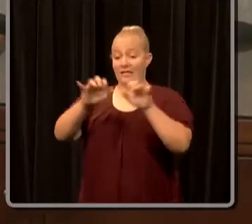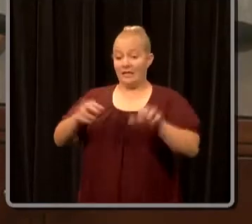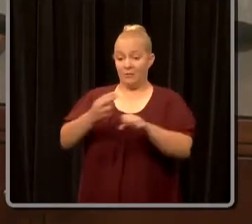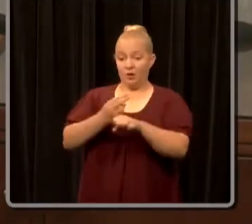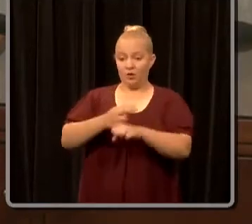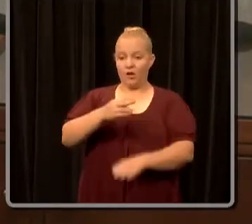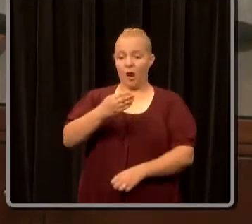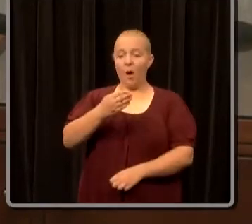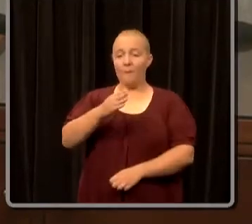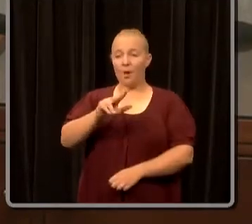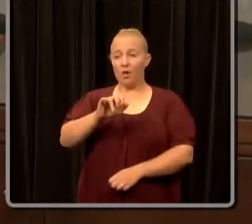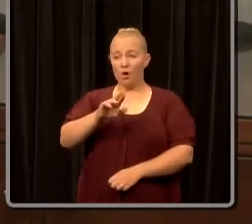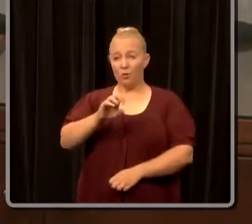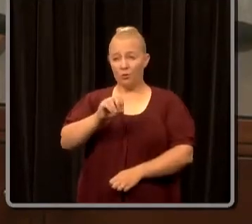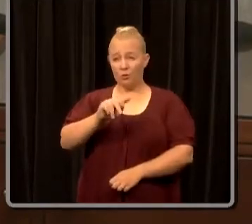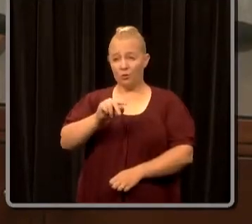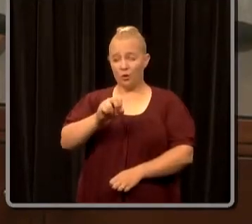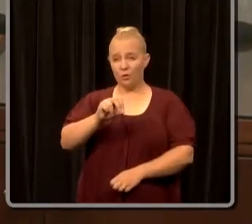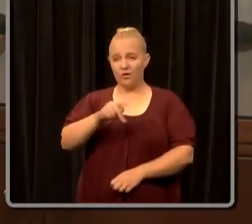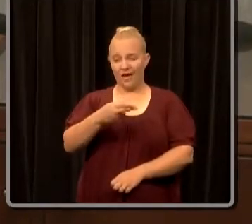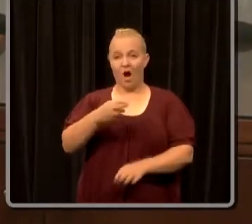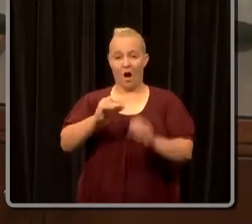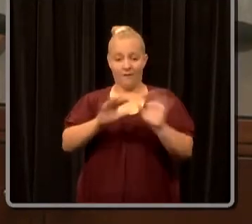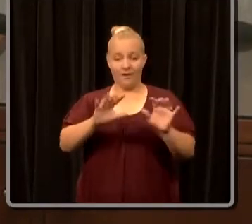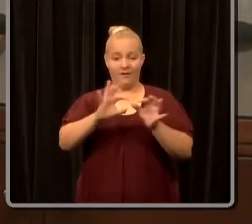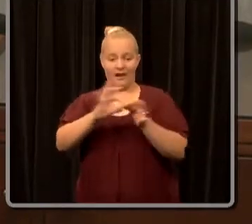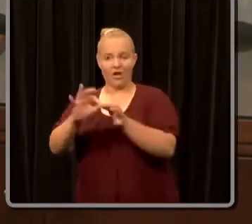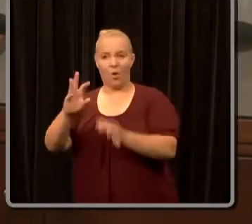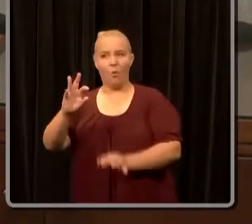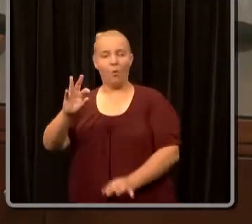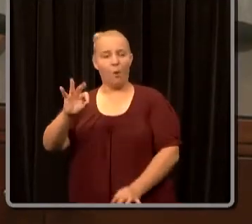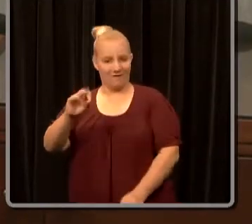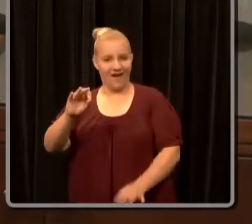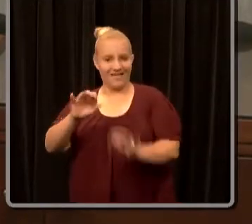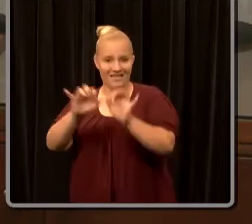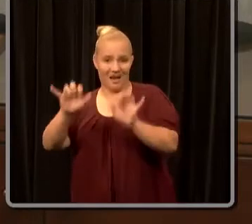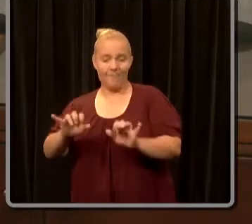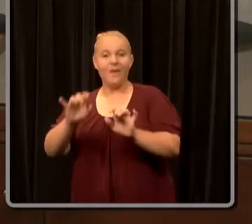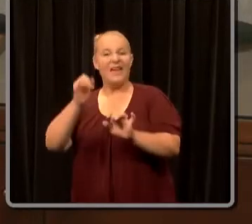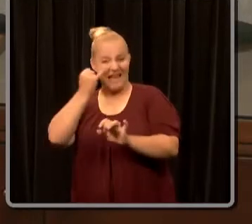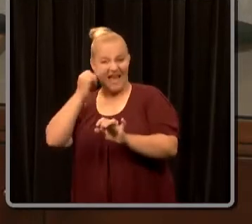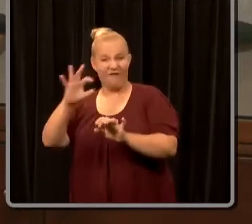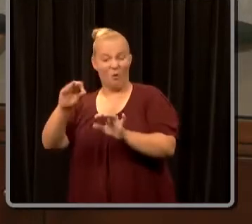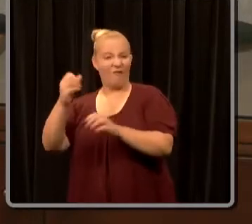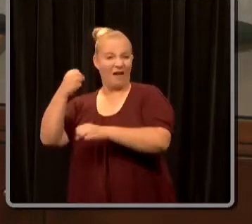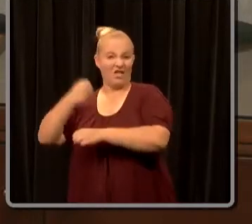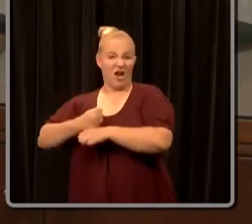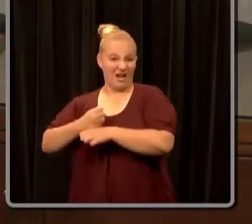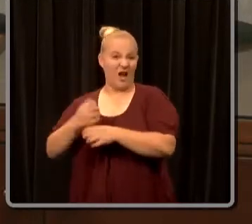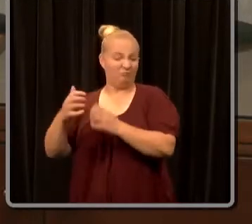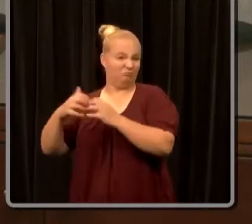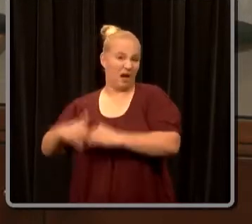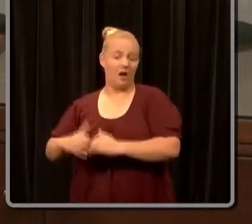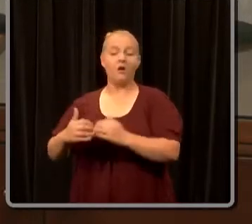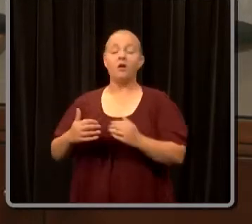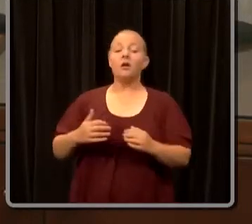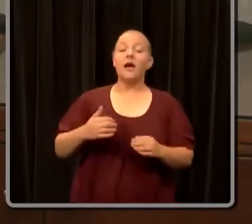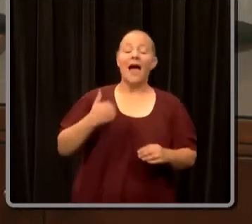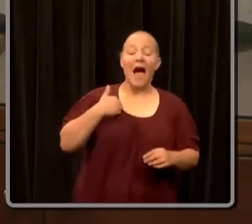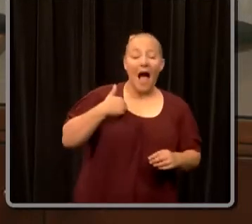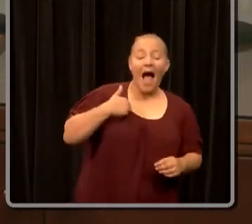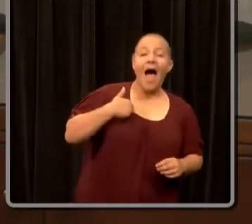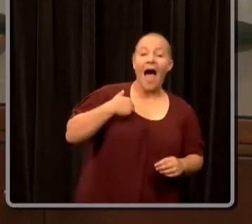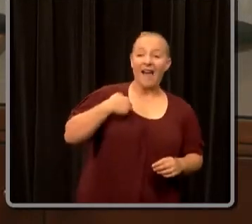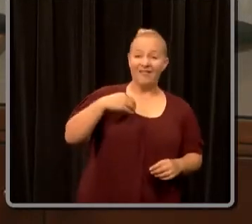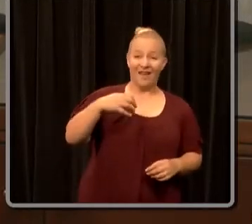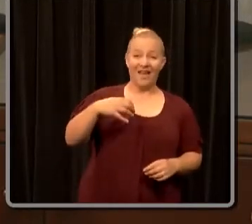obviously is connected to our system, Wi-Fi. But if the Wi-Fi were to go down in a building, there is a cellular